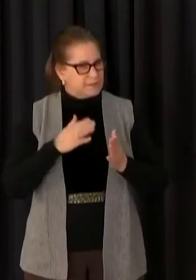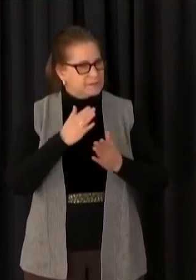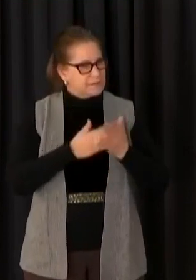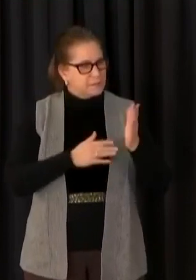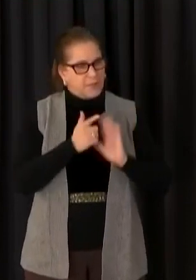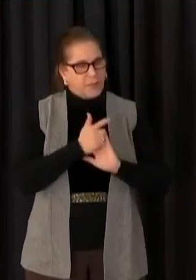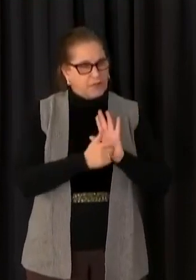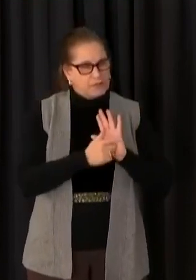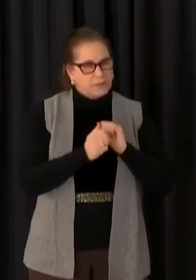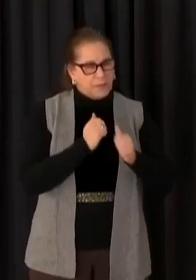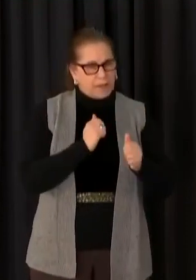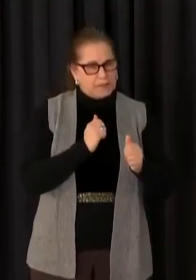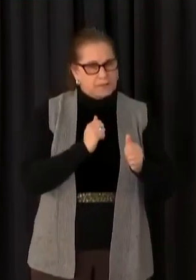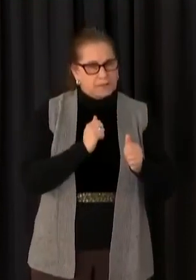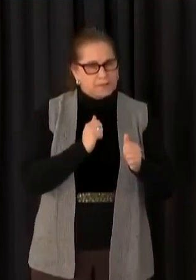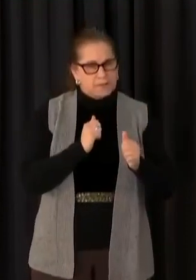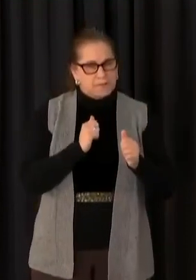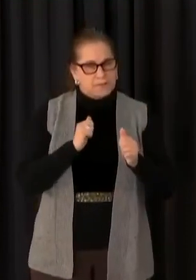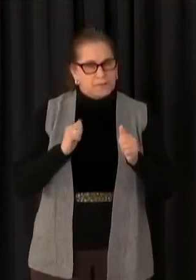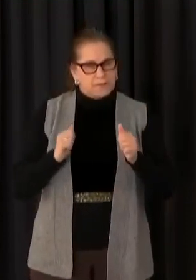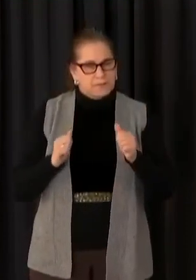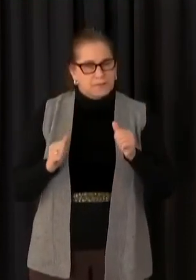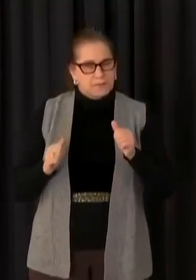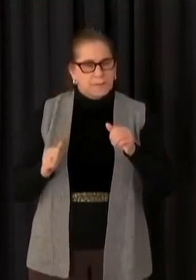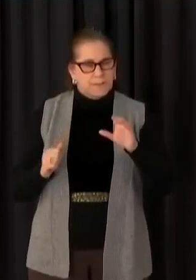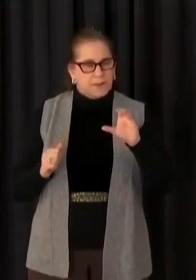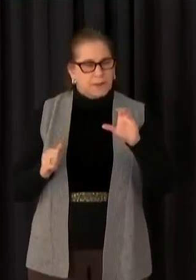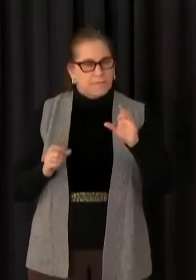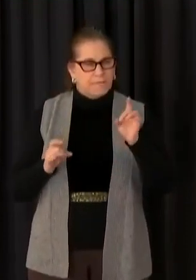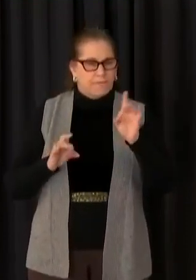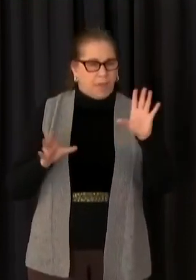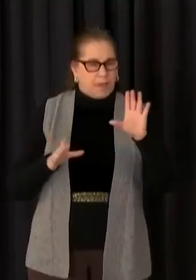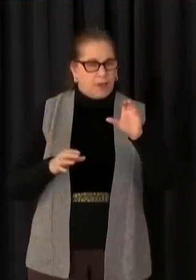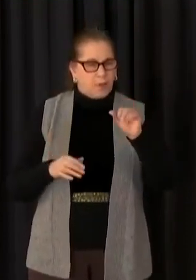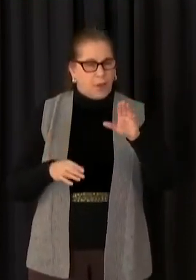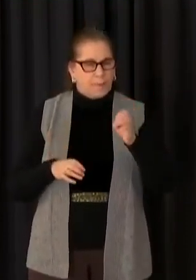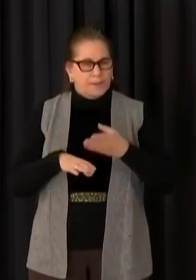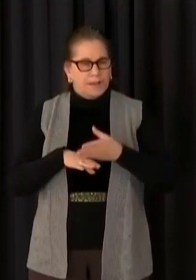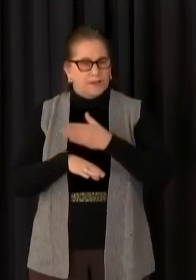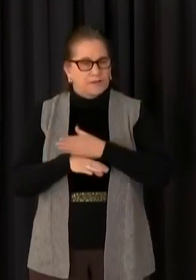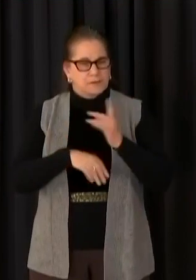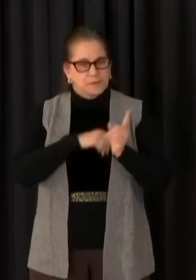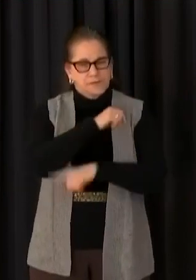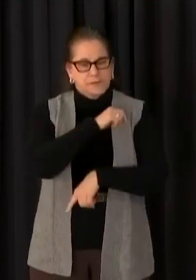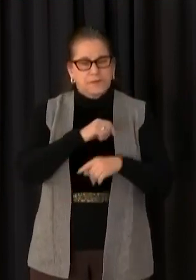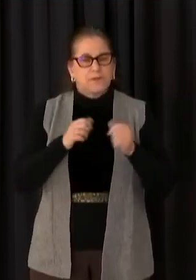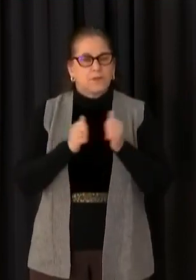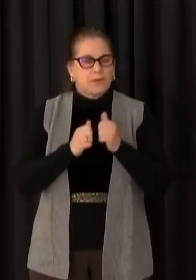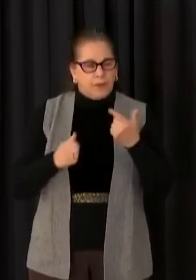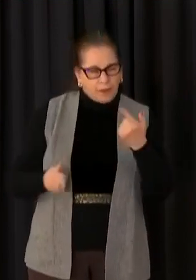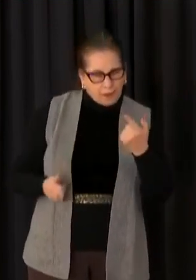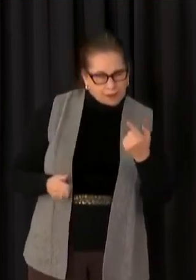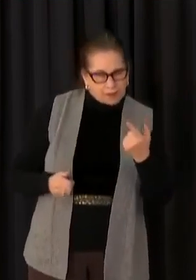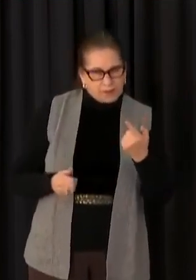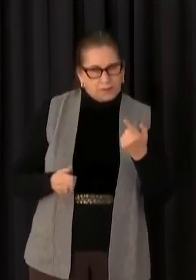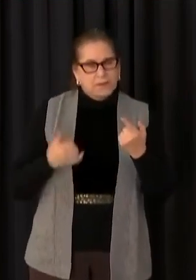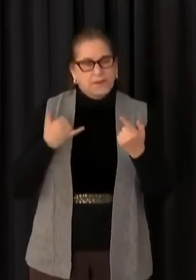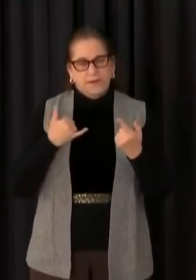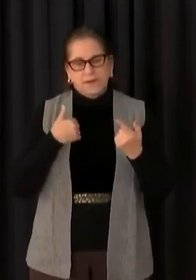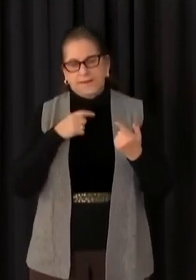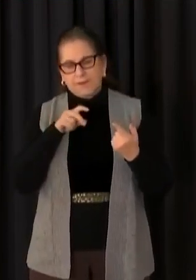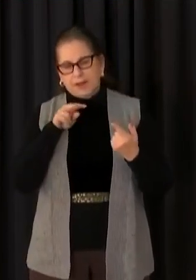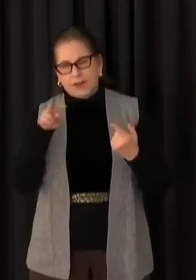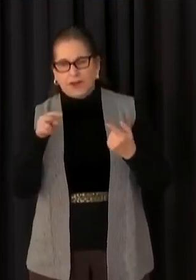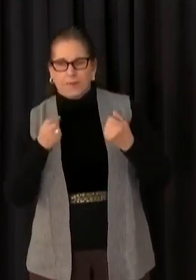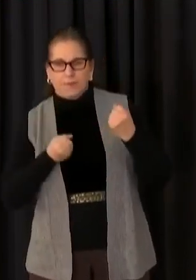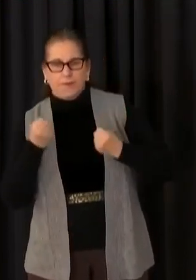it a crime of violence, and enhanced penalty if a firearm was used in it and so forth. And I think we really need to kind of look at what